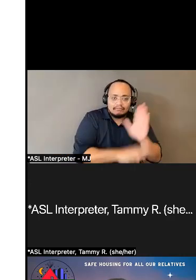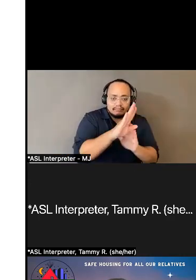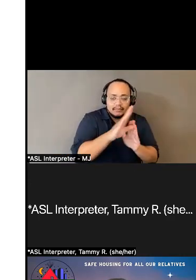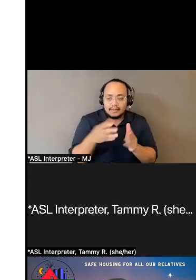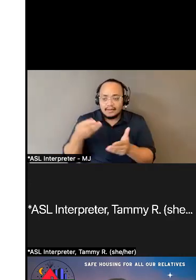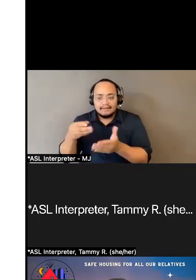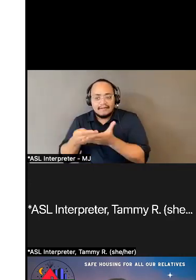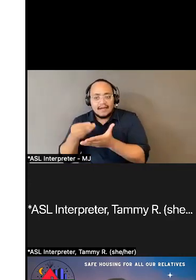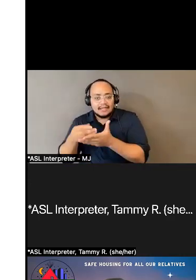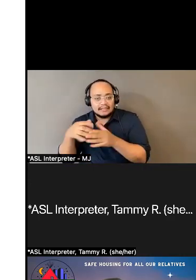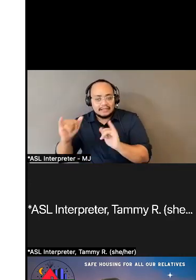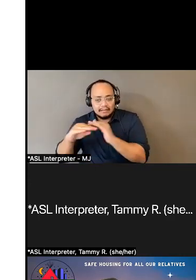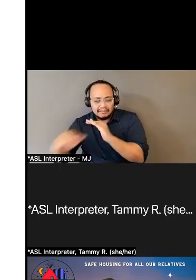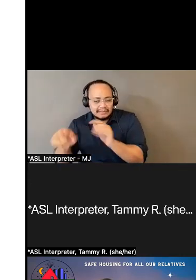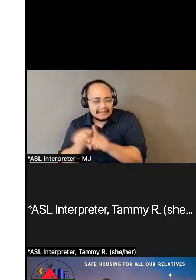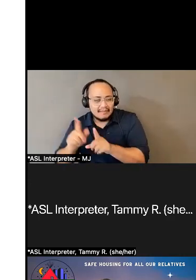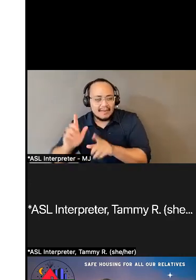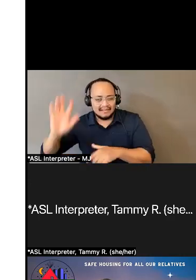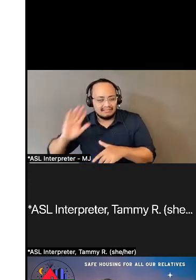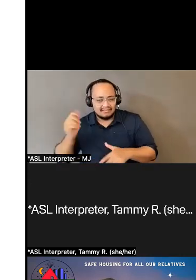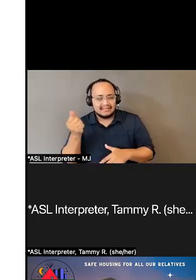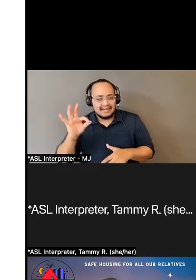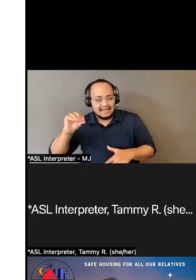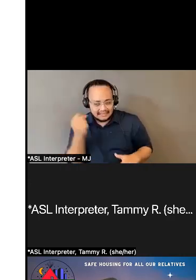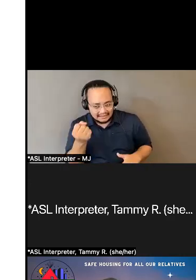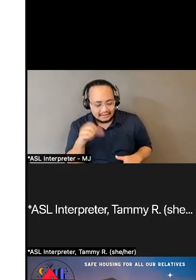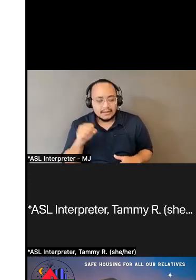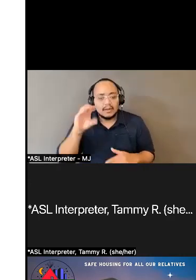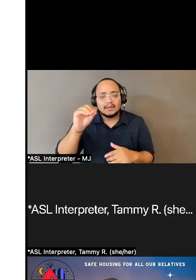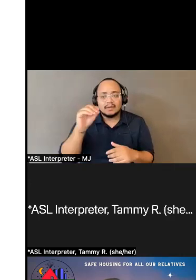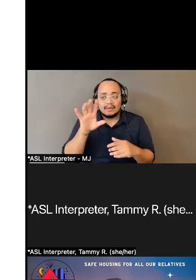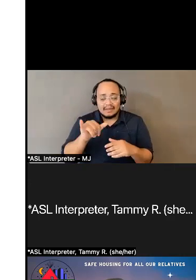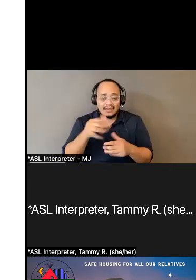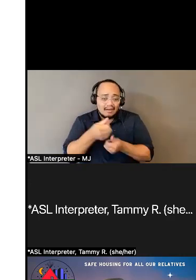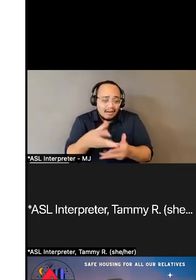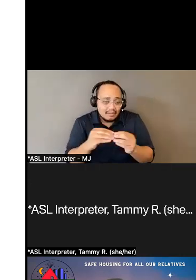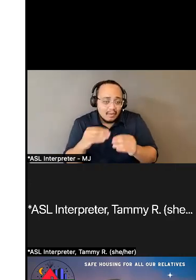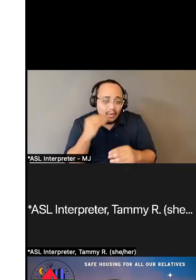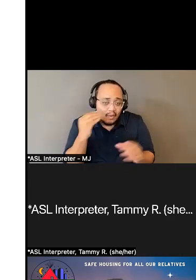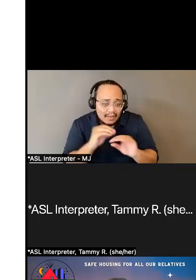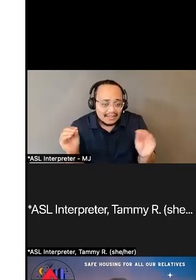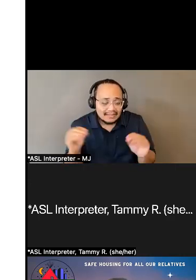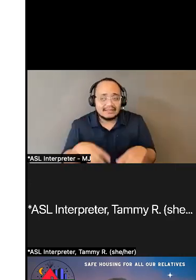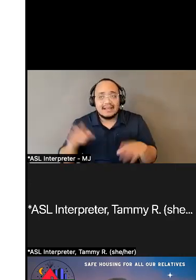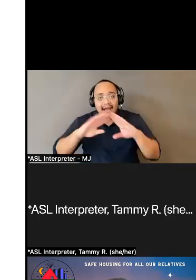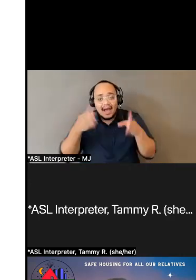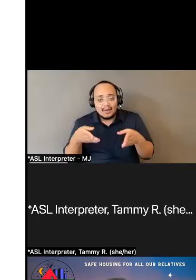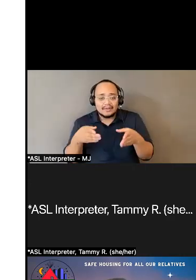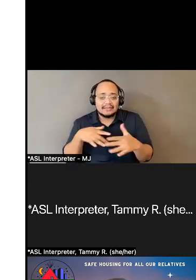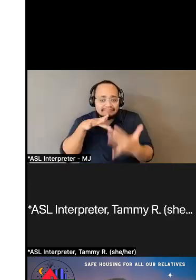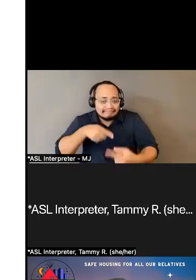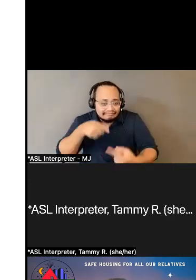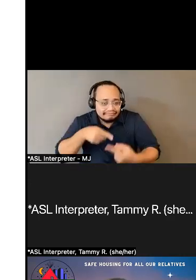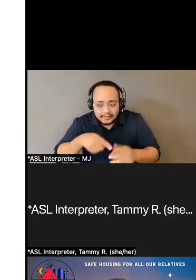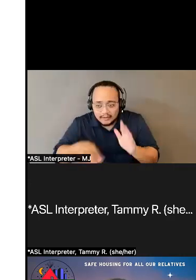what homelessness, what housing insecurity, the condition of homes in Indian country